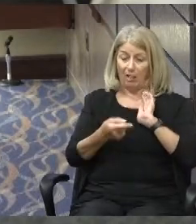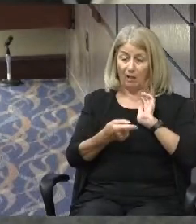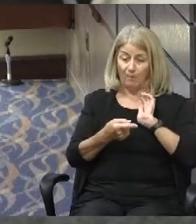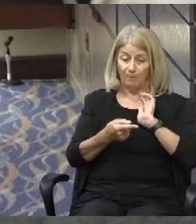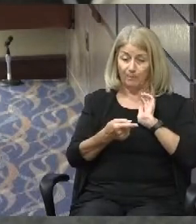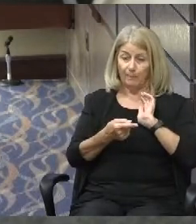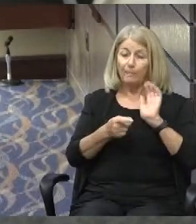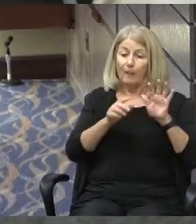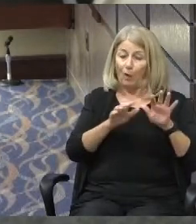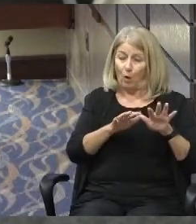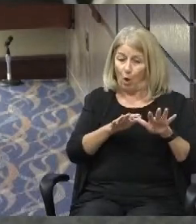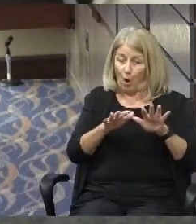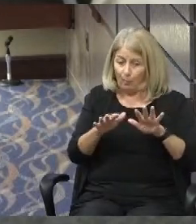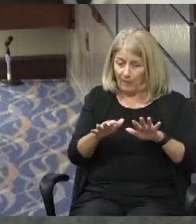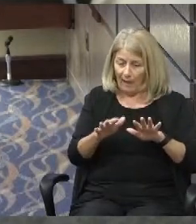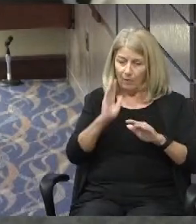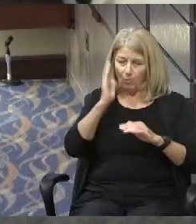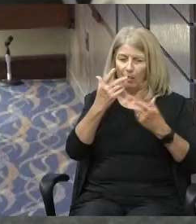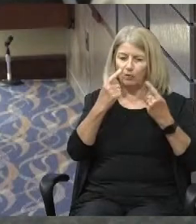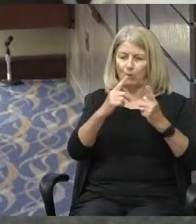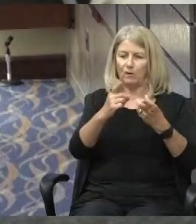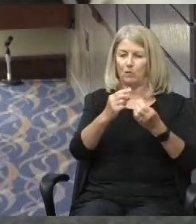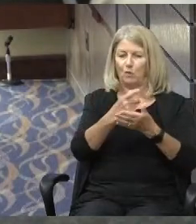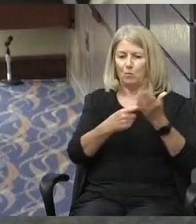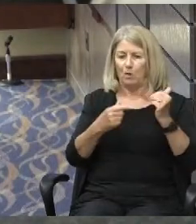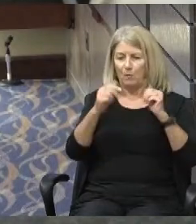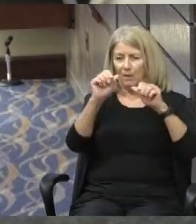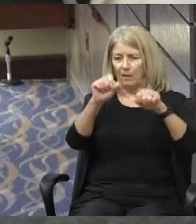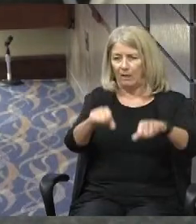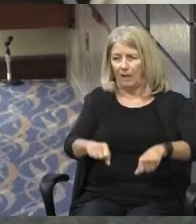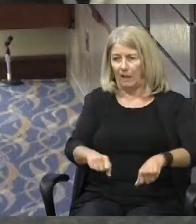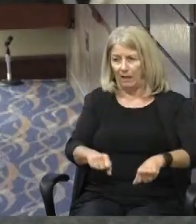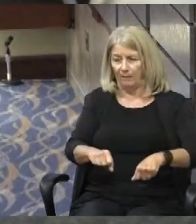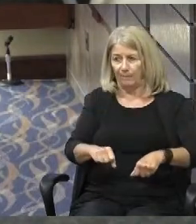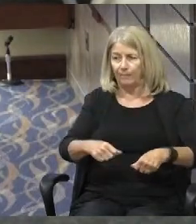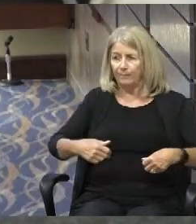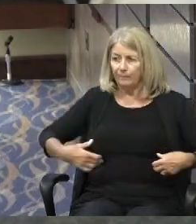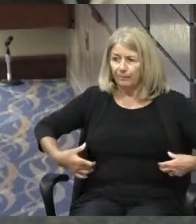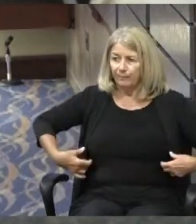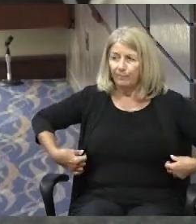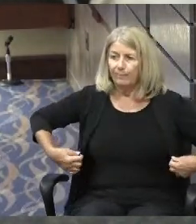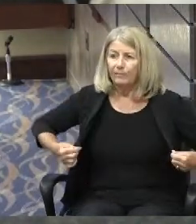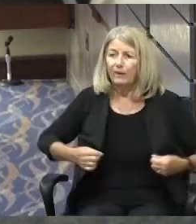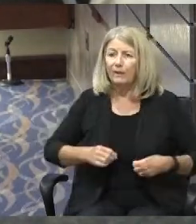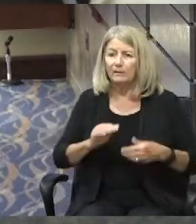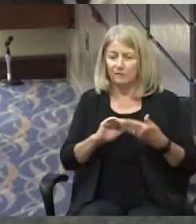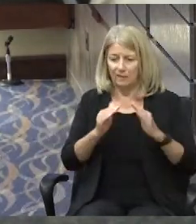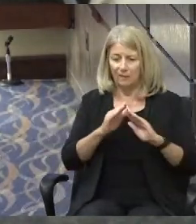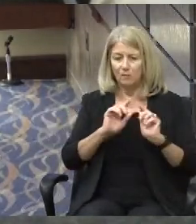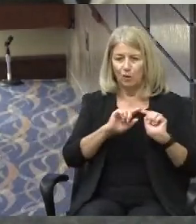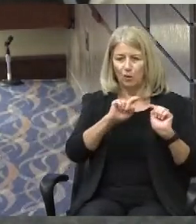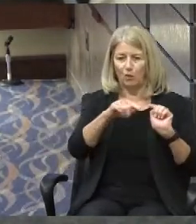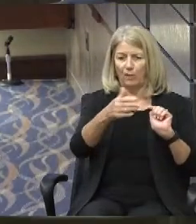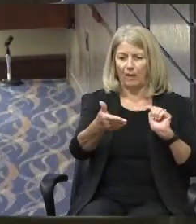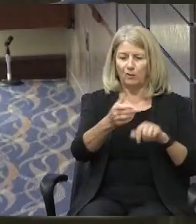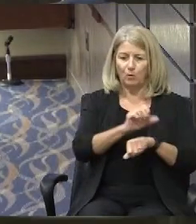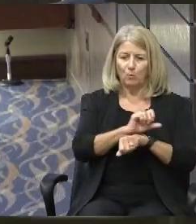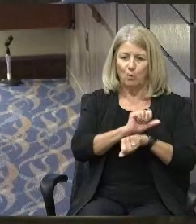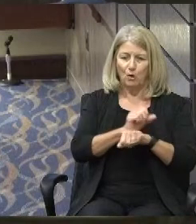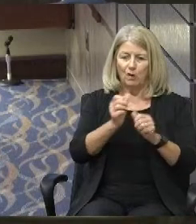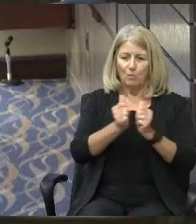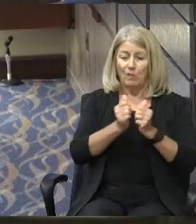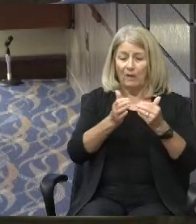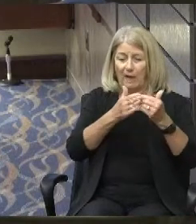calm down and we'll try and do what we can. And I have turned some of those in, and city has gone out there and worked with the neighborhoods.